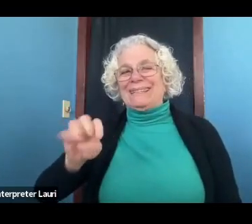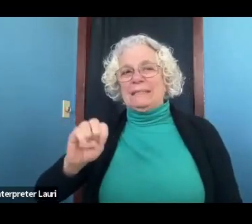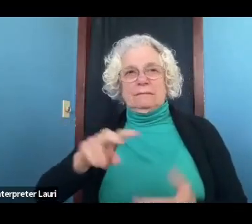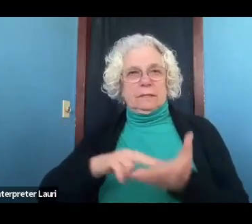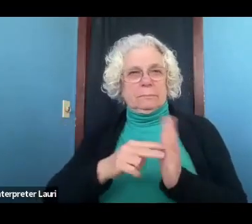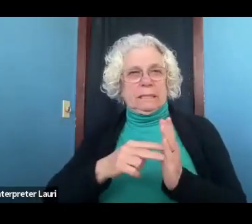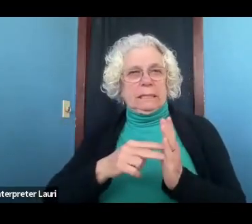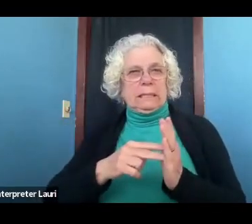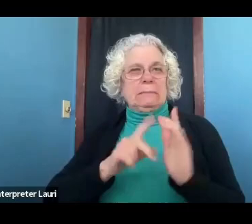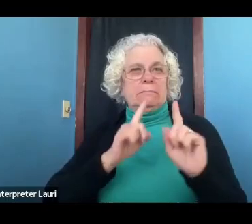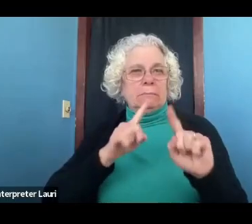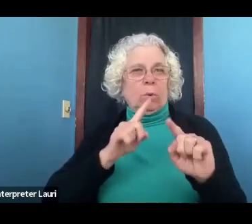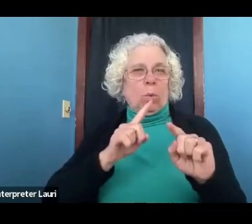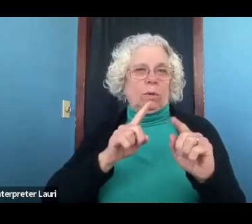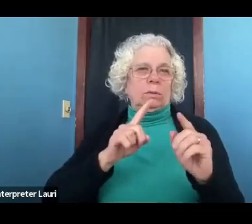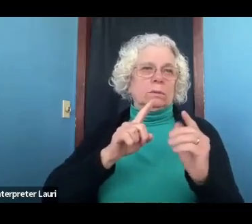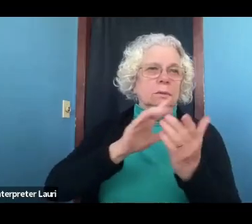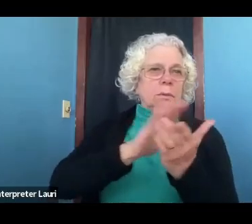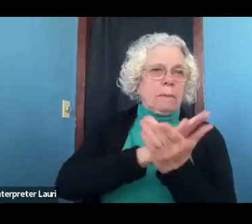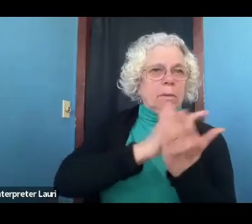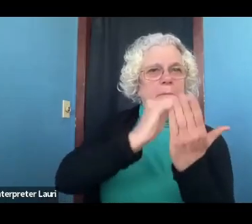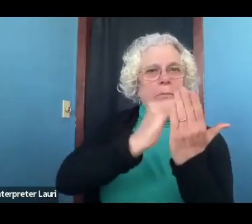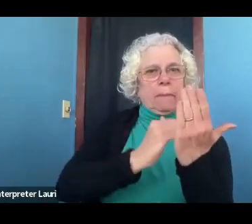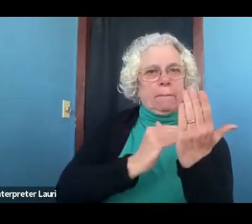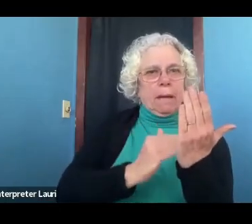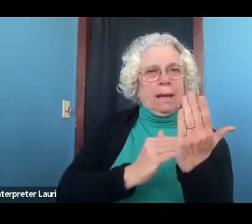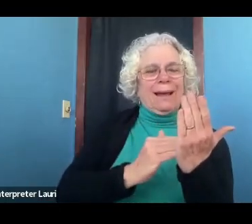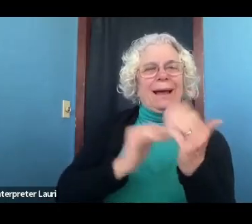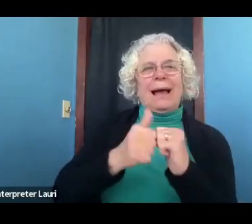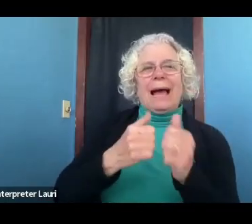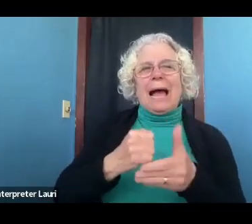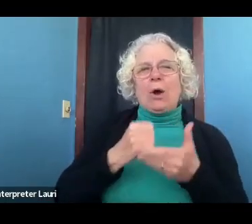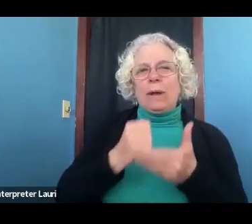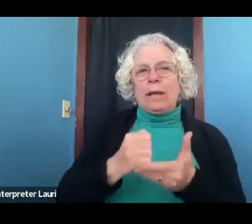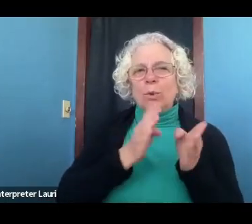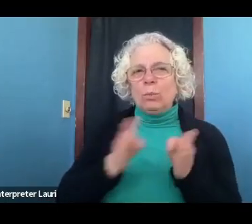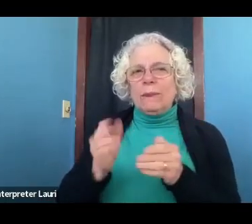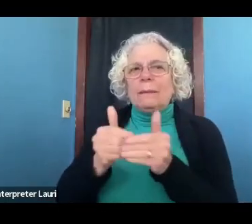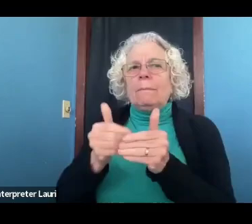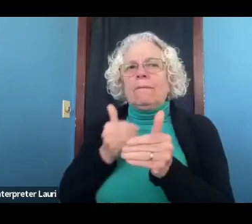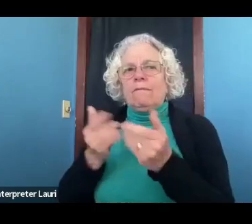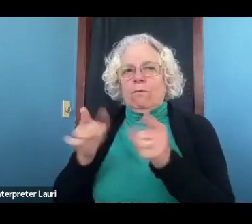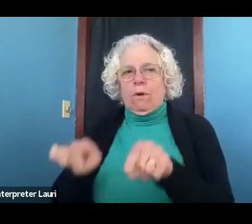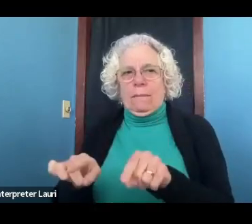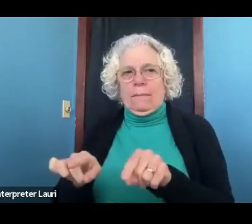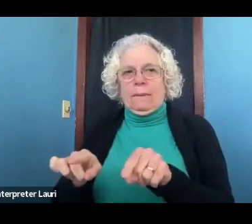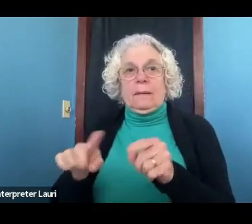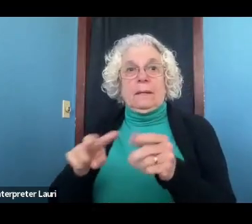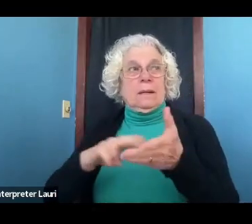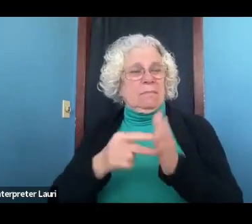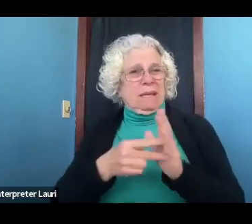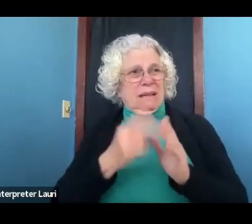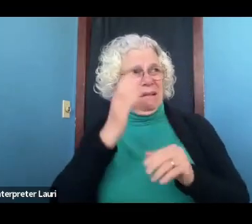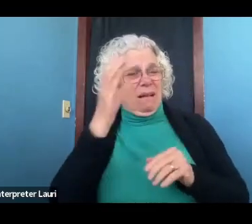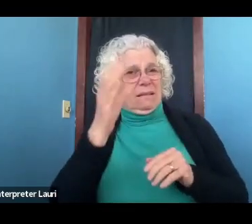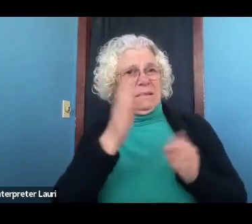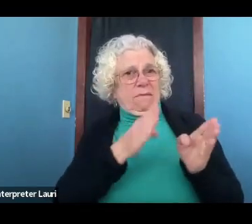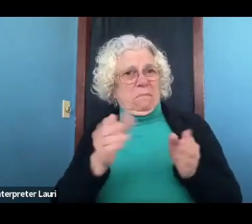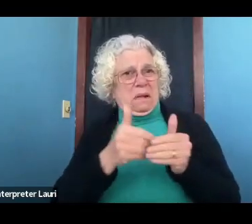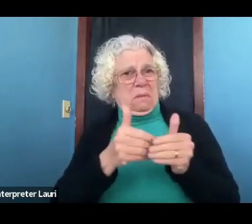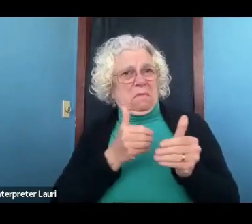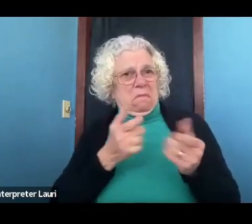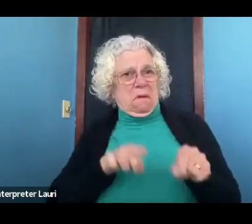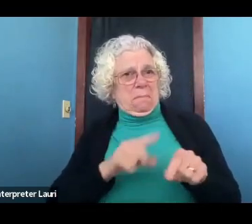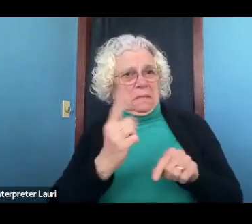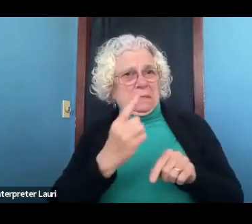specifically how do you use them for advanced planning. We're going to learn what advanced planning is and why it's important, who